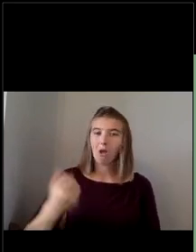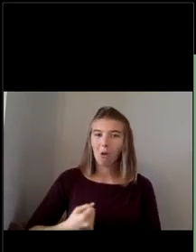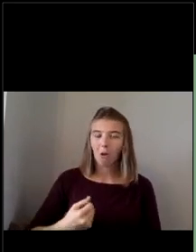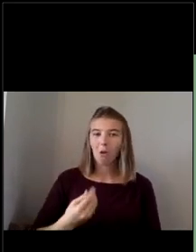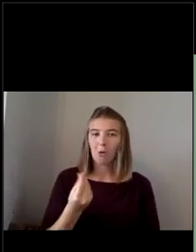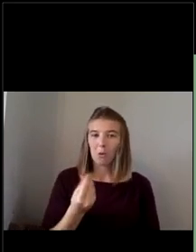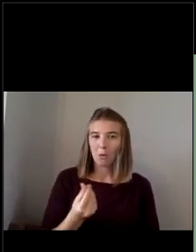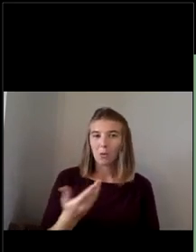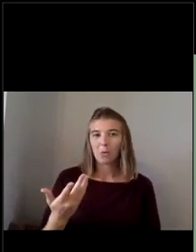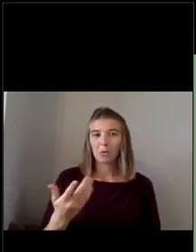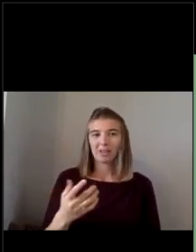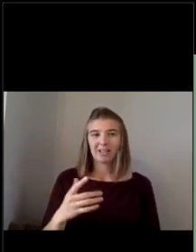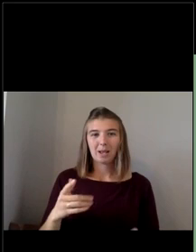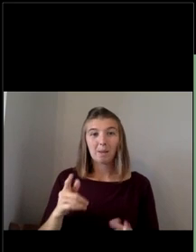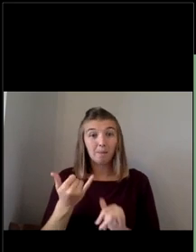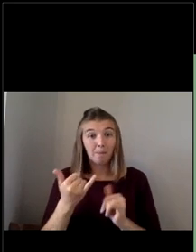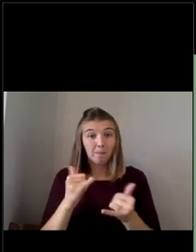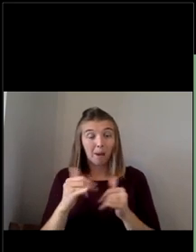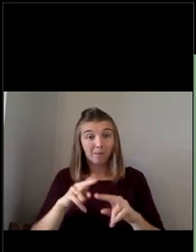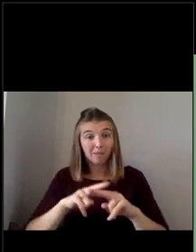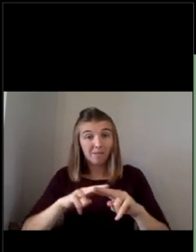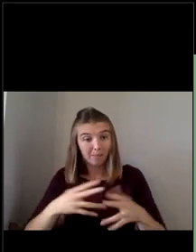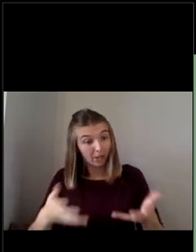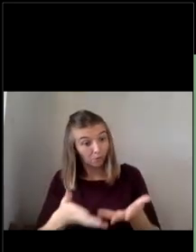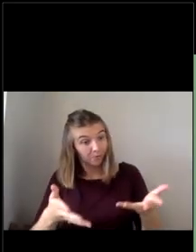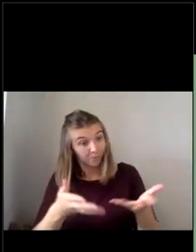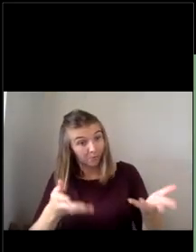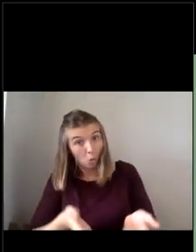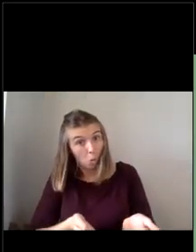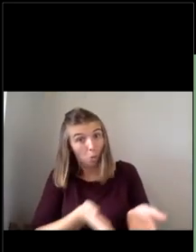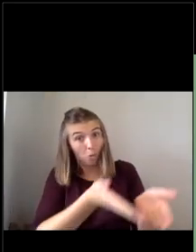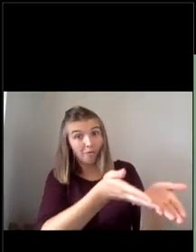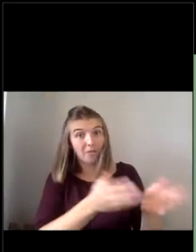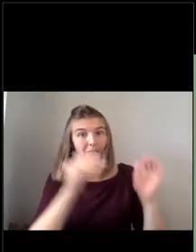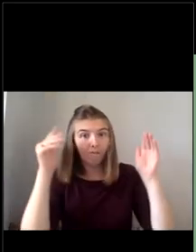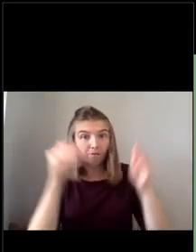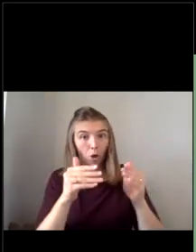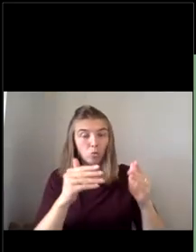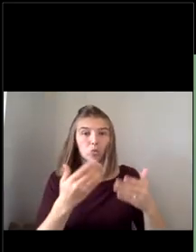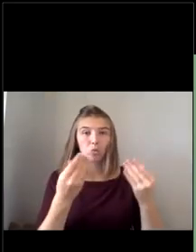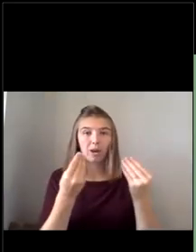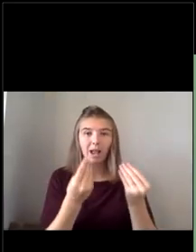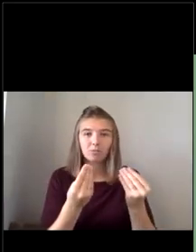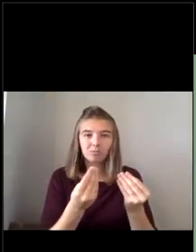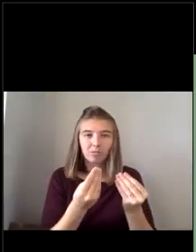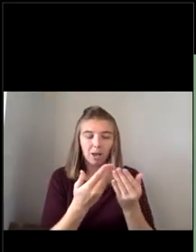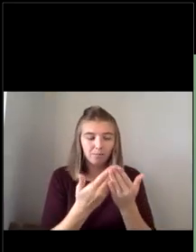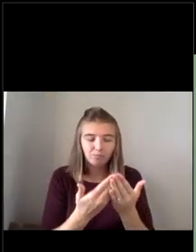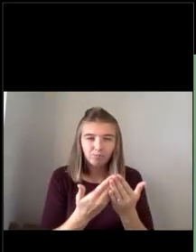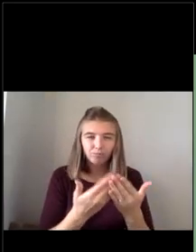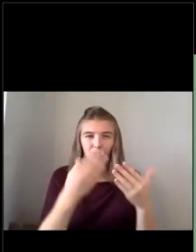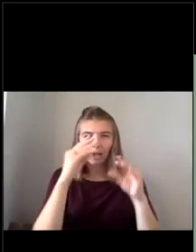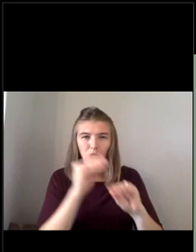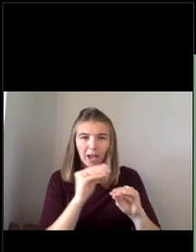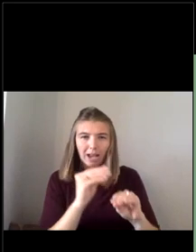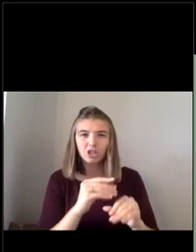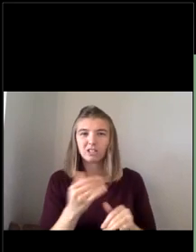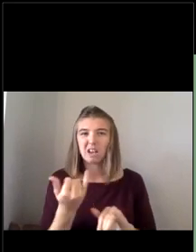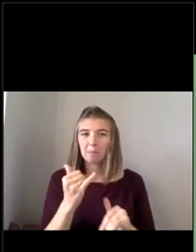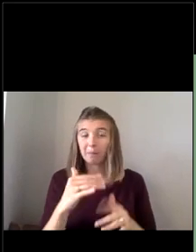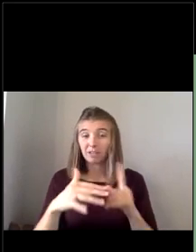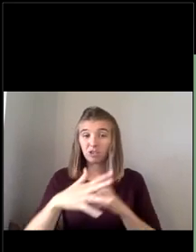expected by their family to focus entirely on their education and not give much time to social activities, which